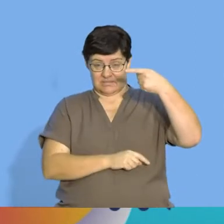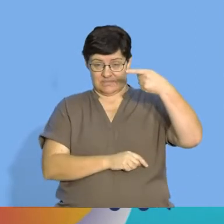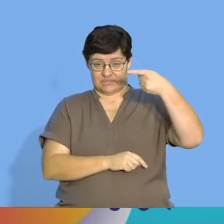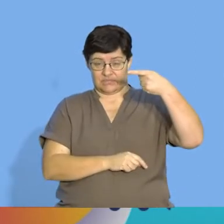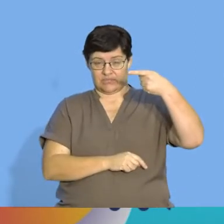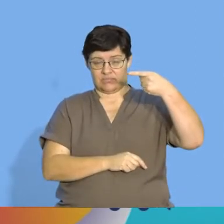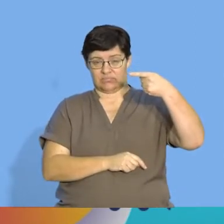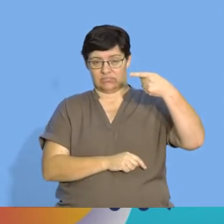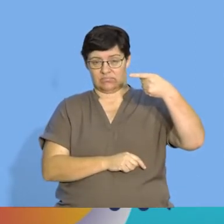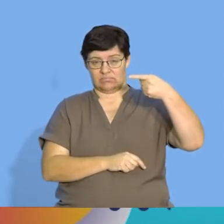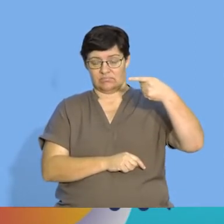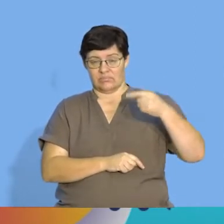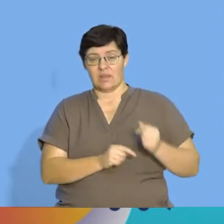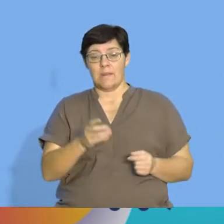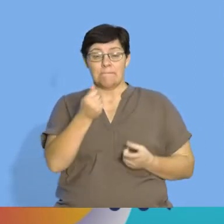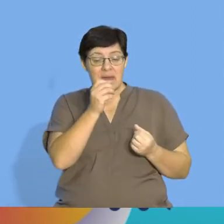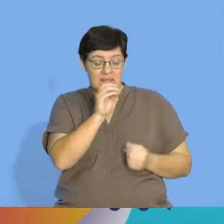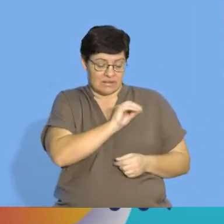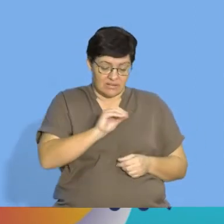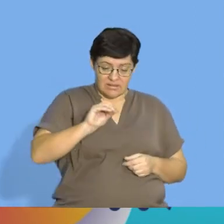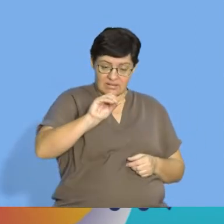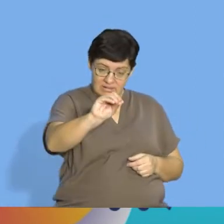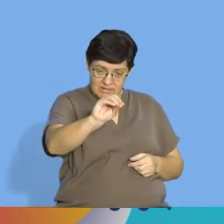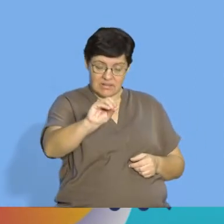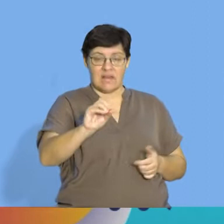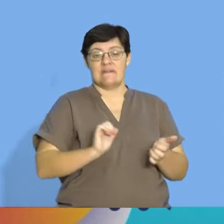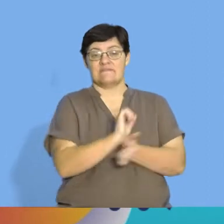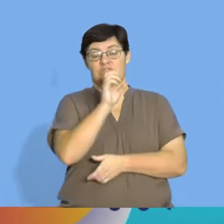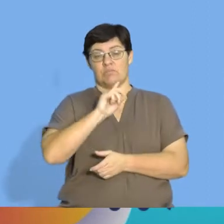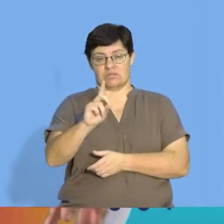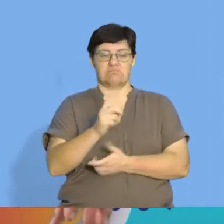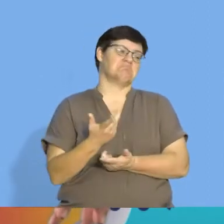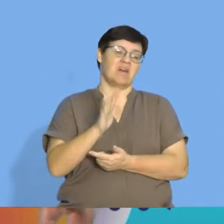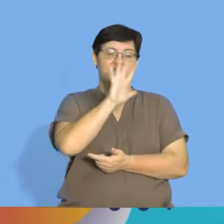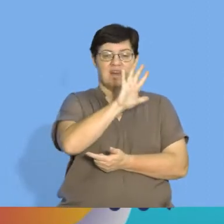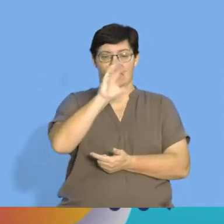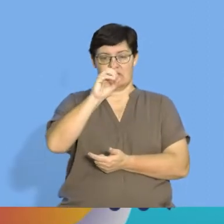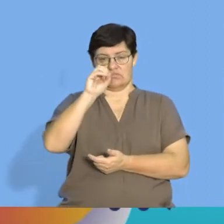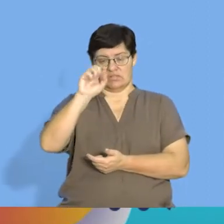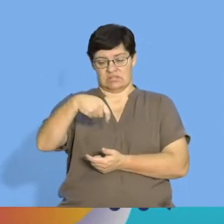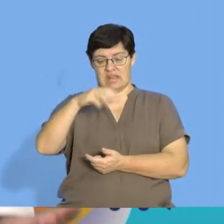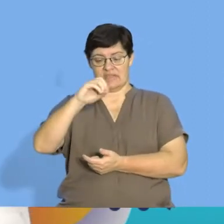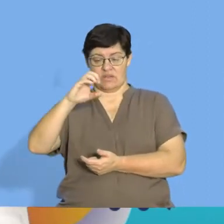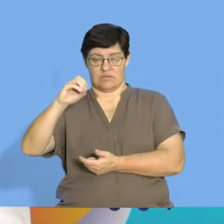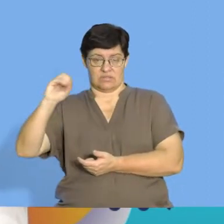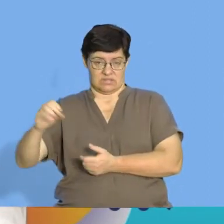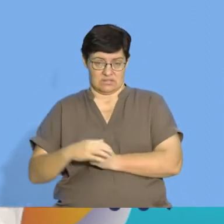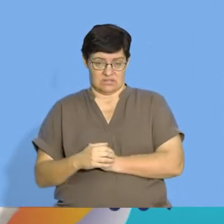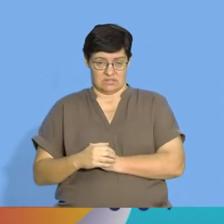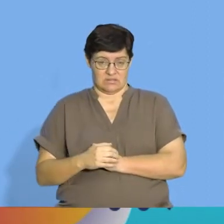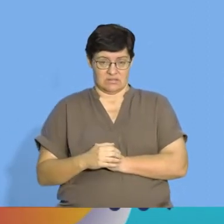that you have made, okay? So you've invested money into your fixed deposit, an amount of 500,000